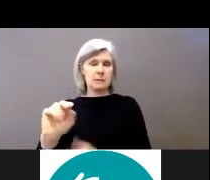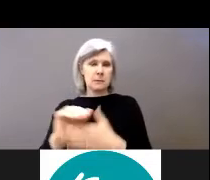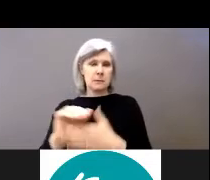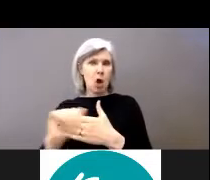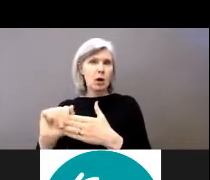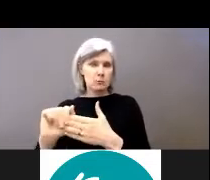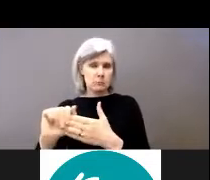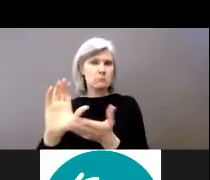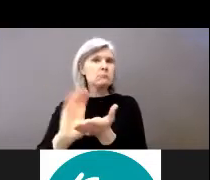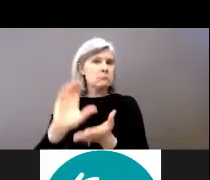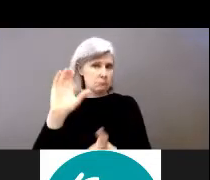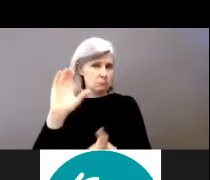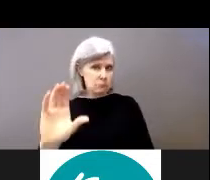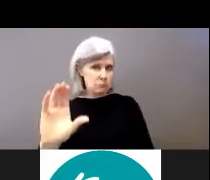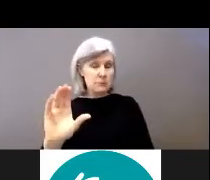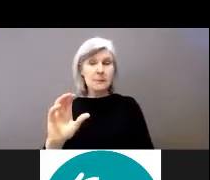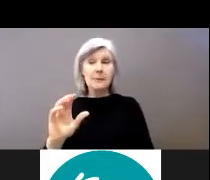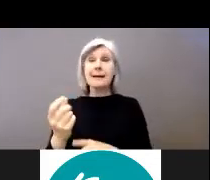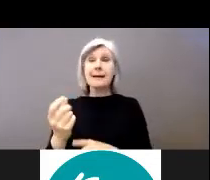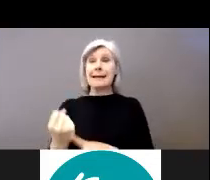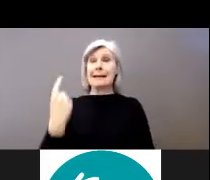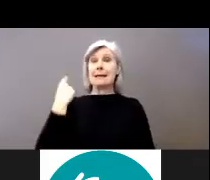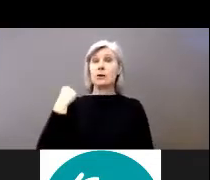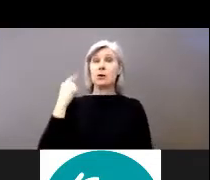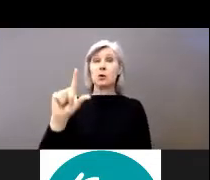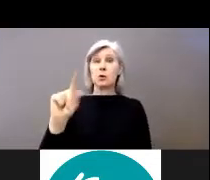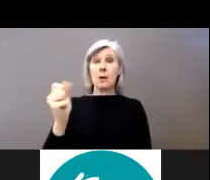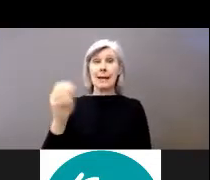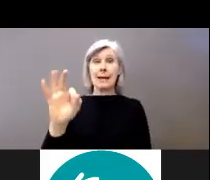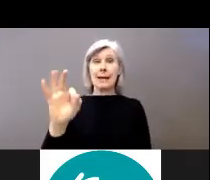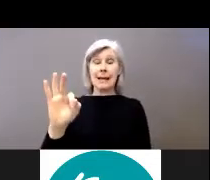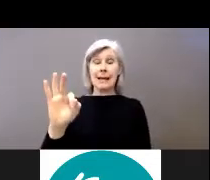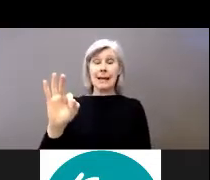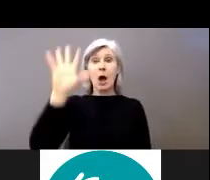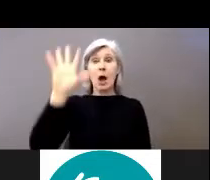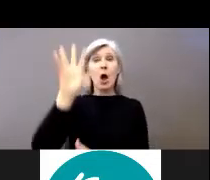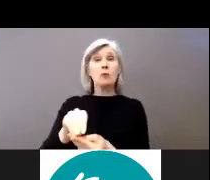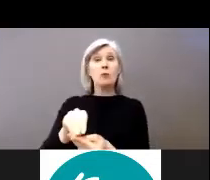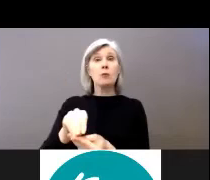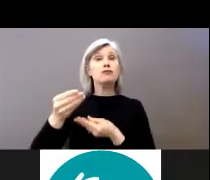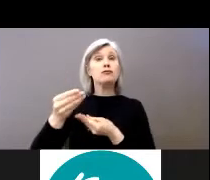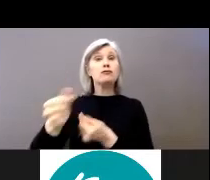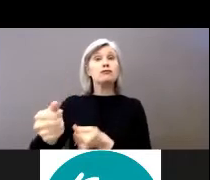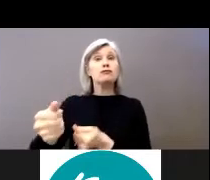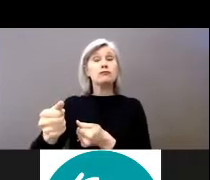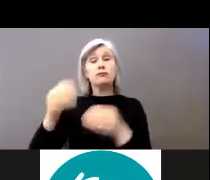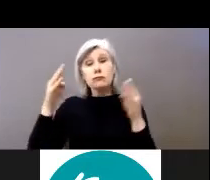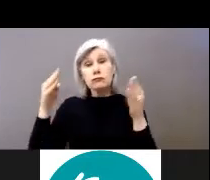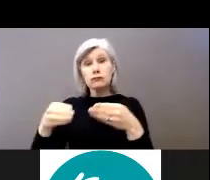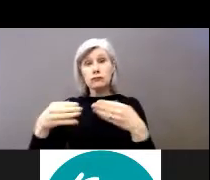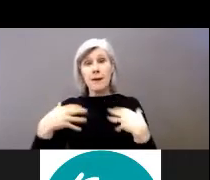in 2019, the total health expenditure in Canada was expected to reach